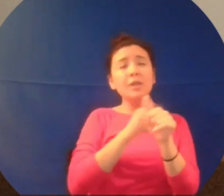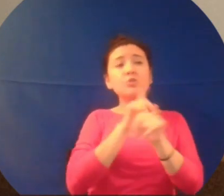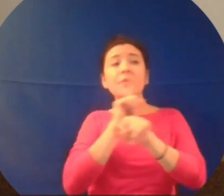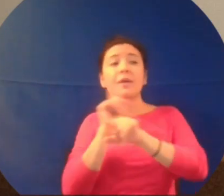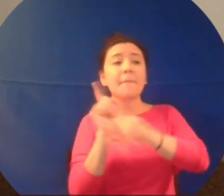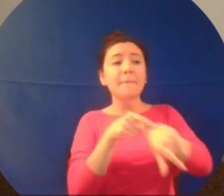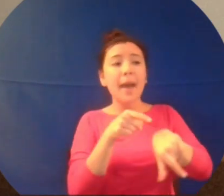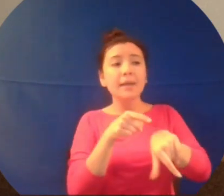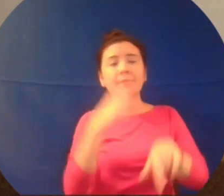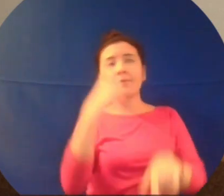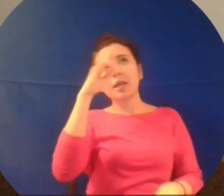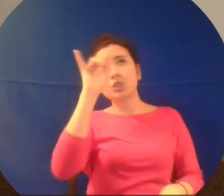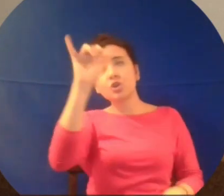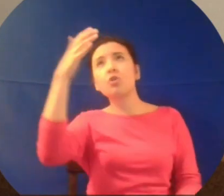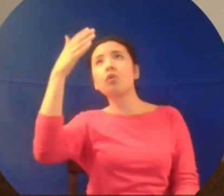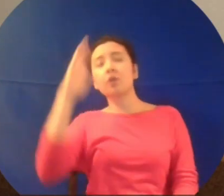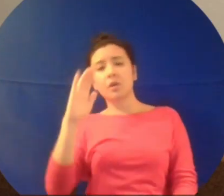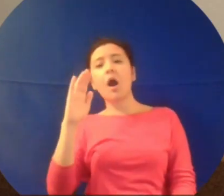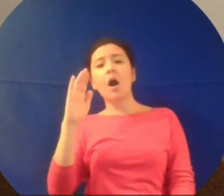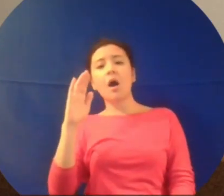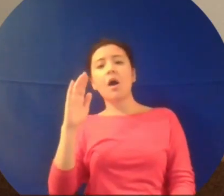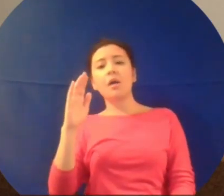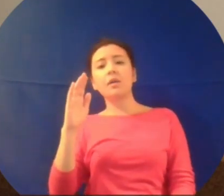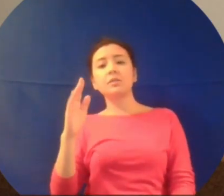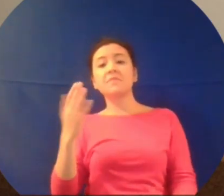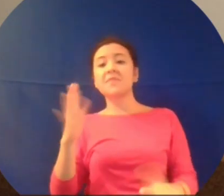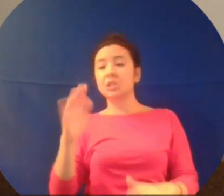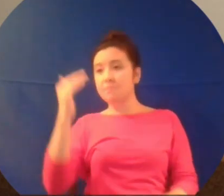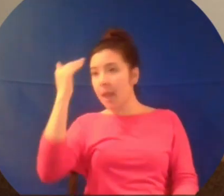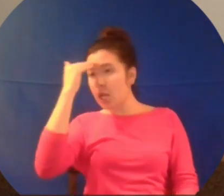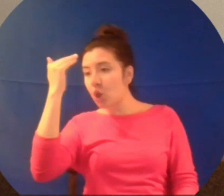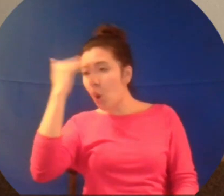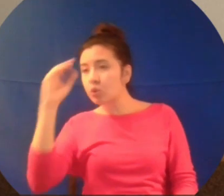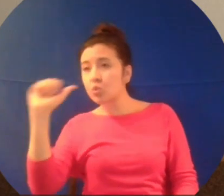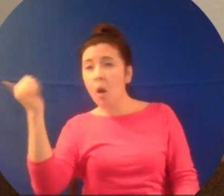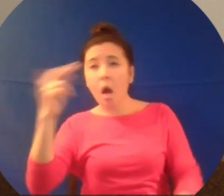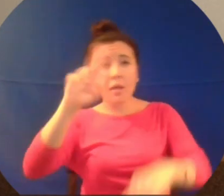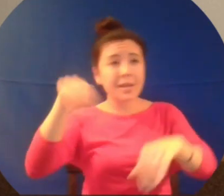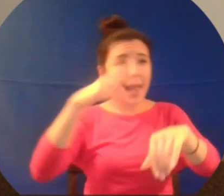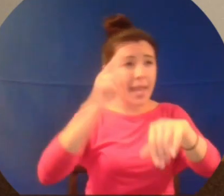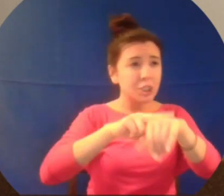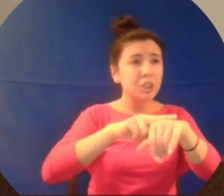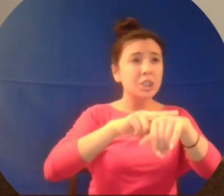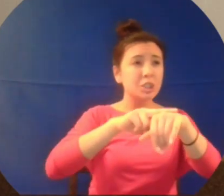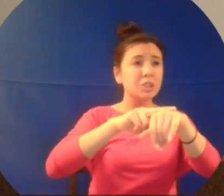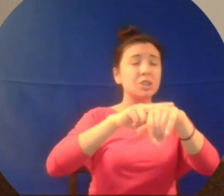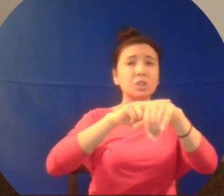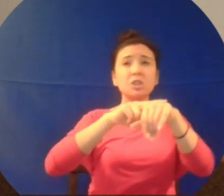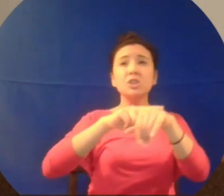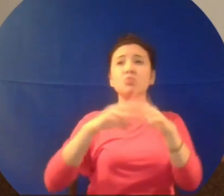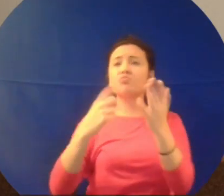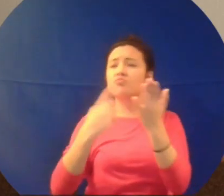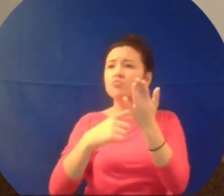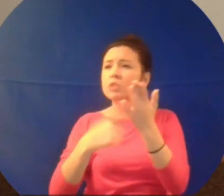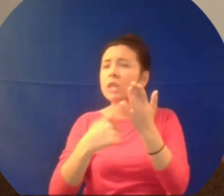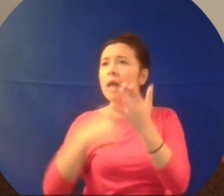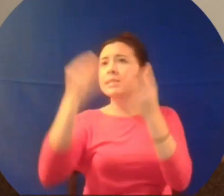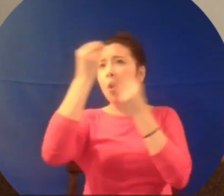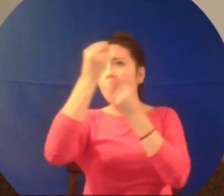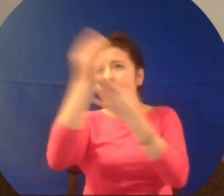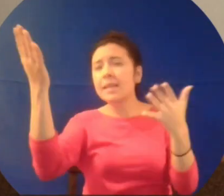God, made known to all nations to bring about the obedience of